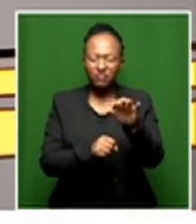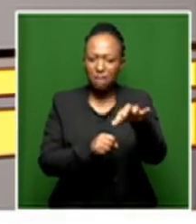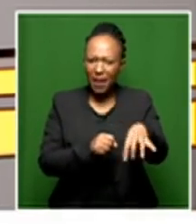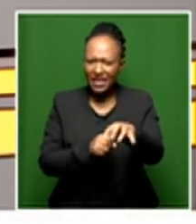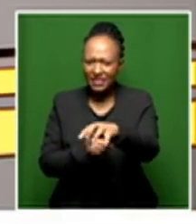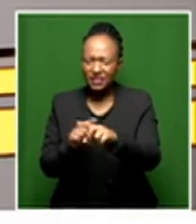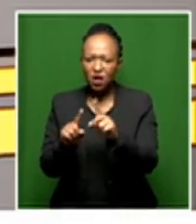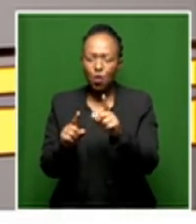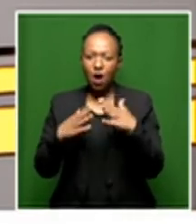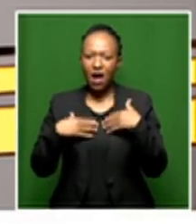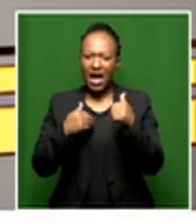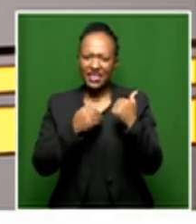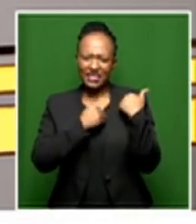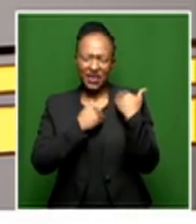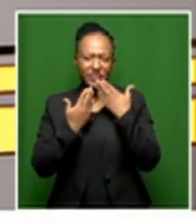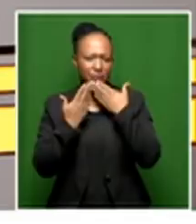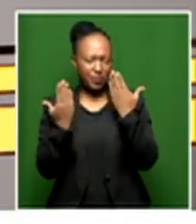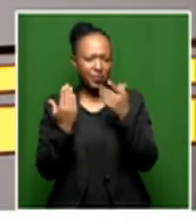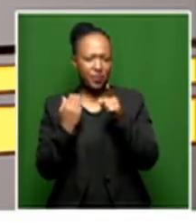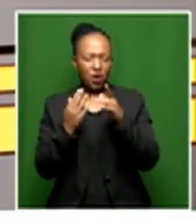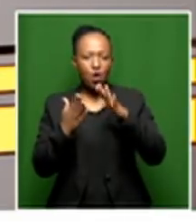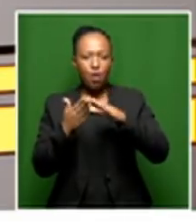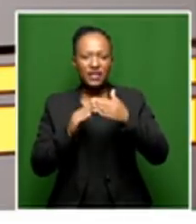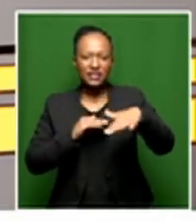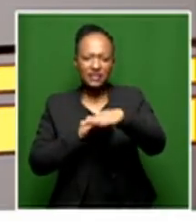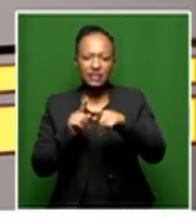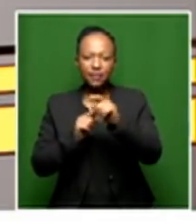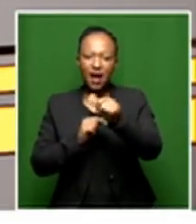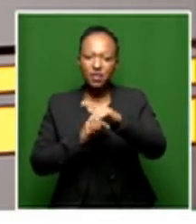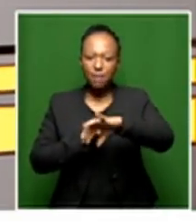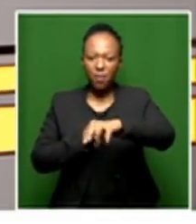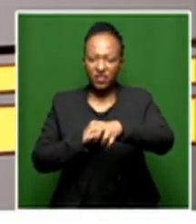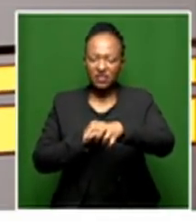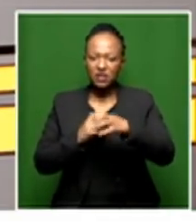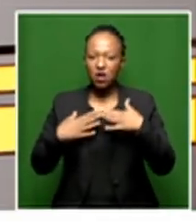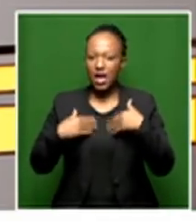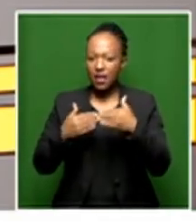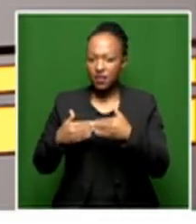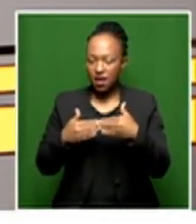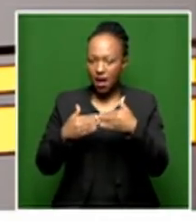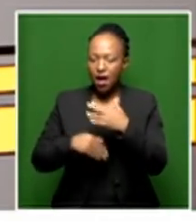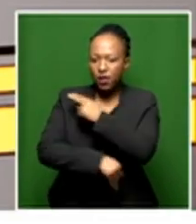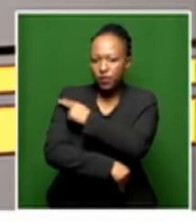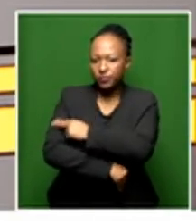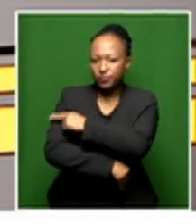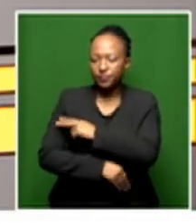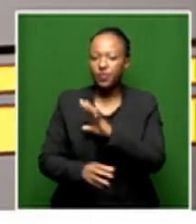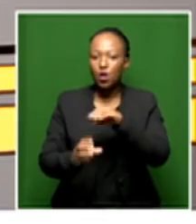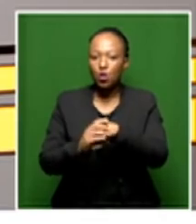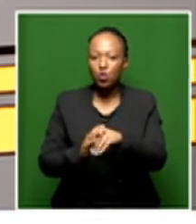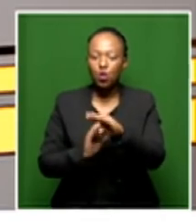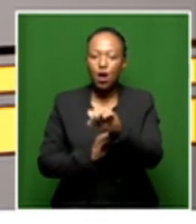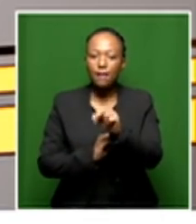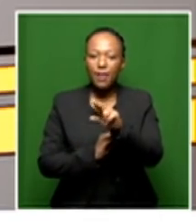a health and safety risk for affected residents and some of the province's healthcare facilities, including the Hani Baragwanath